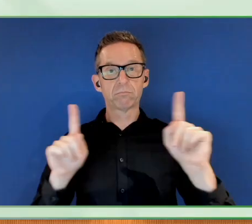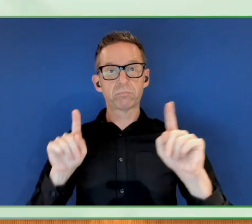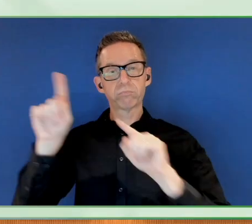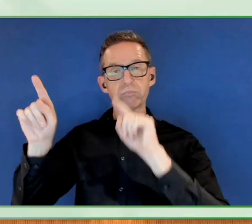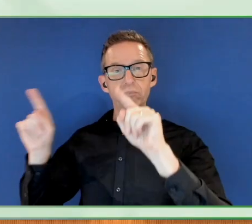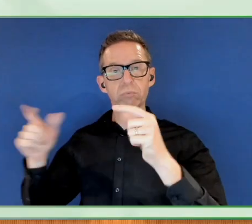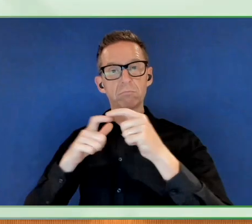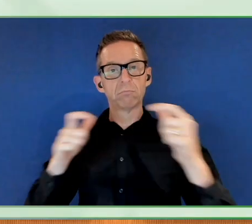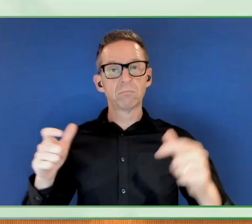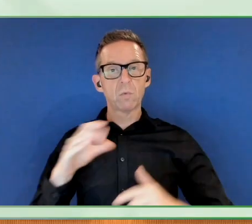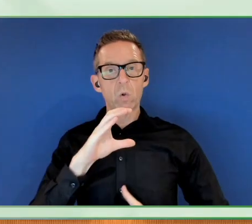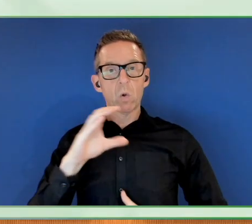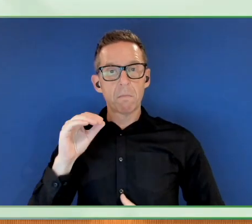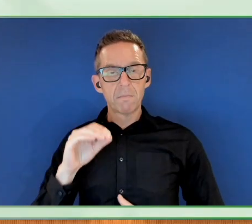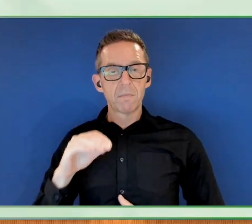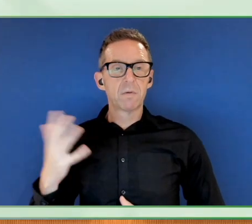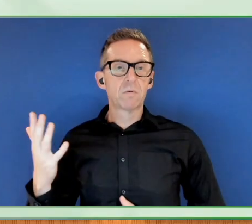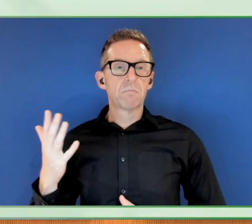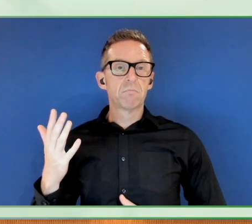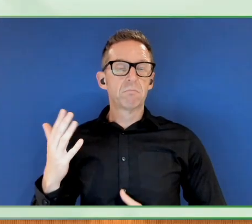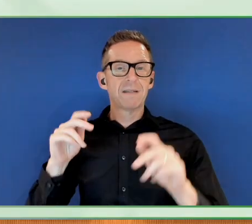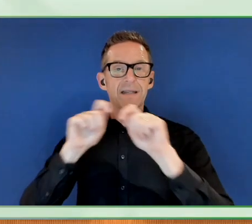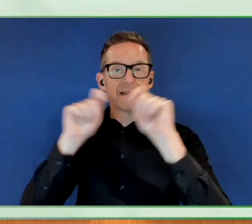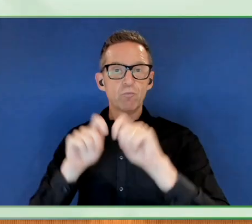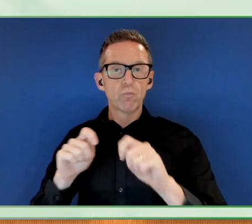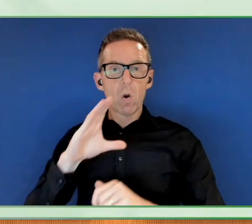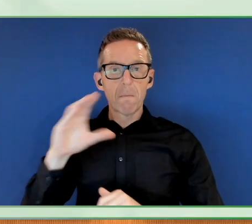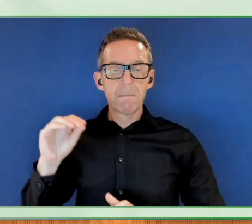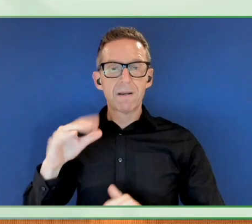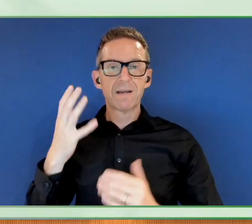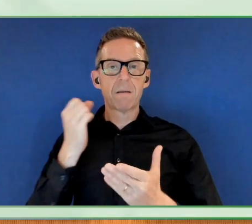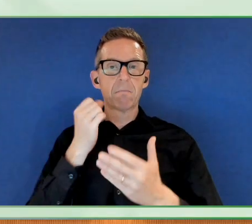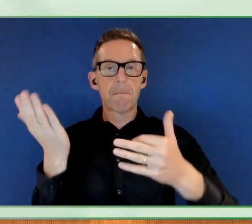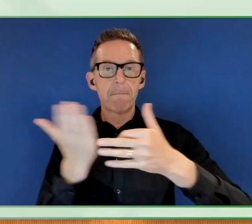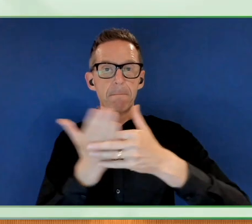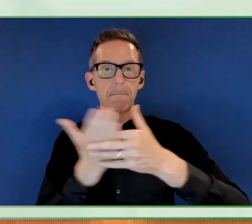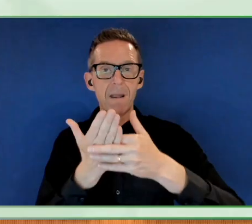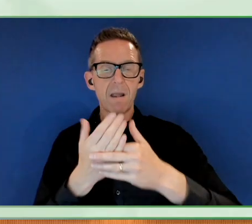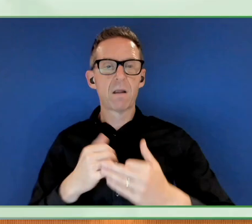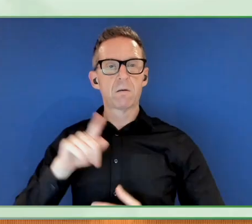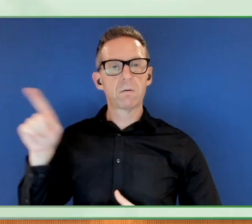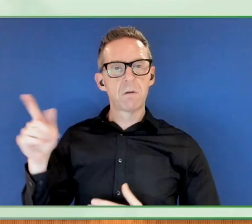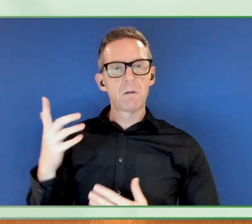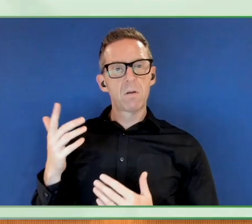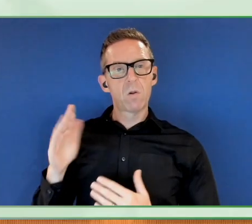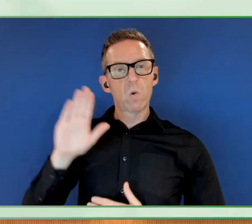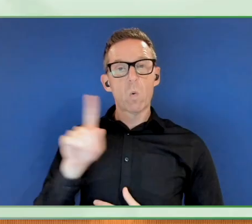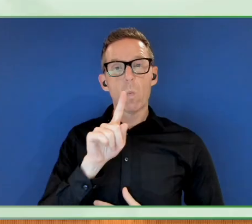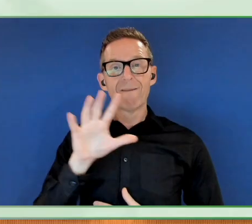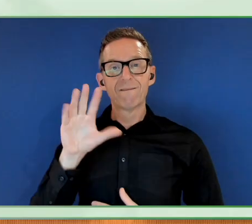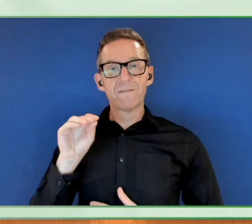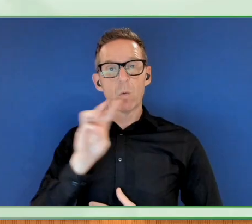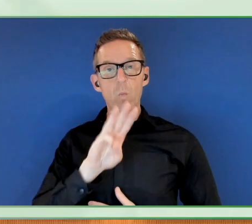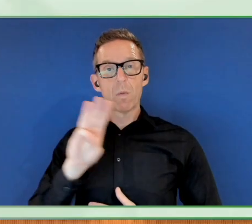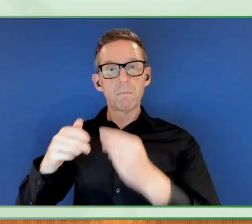international companies, banks and insurance companies, about 150 websites in Austria. Yes, and